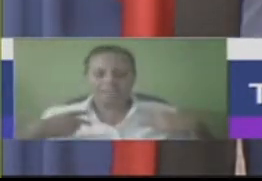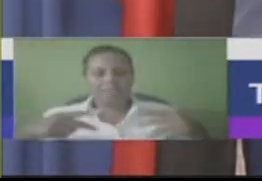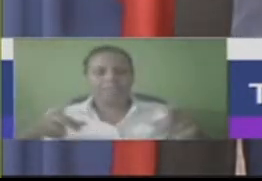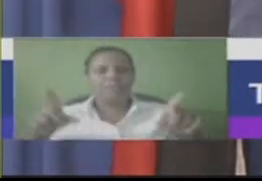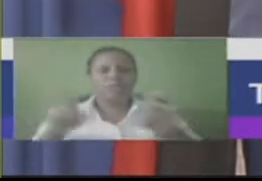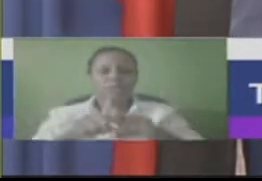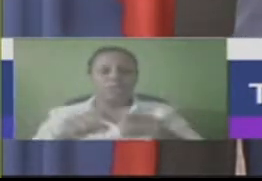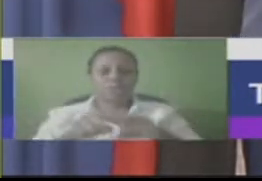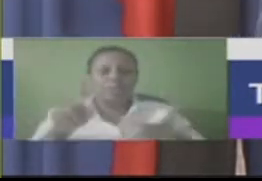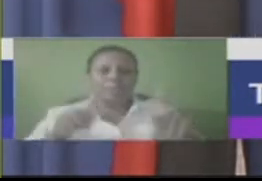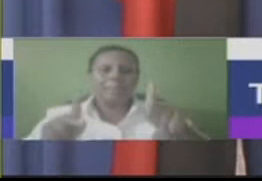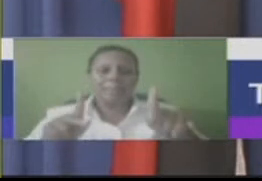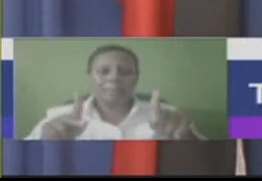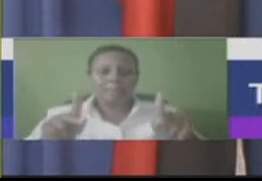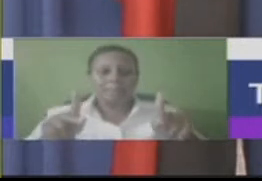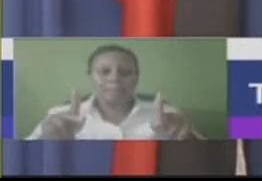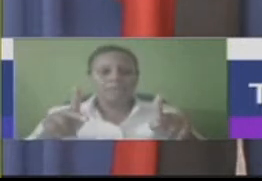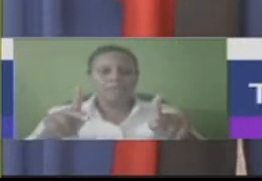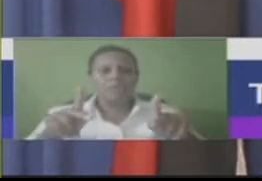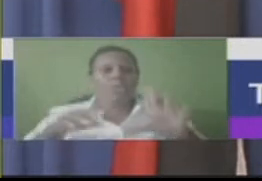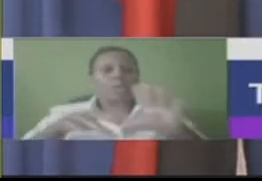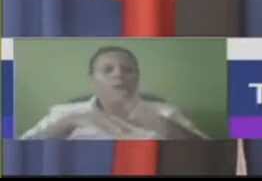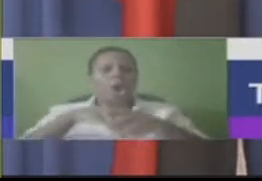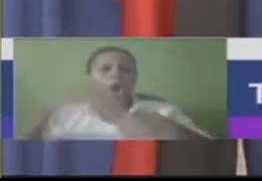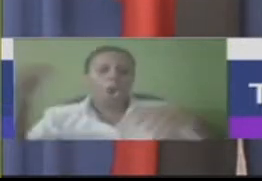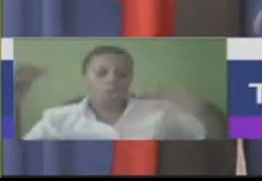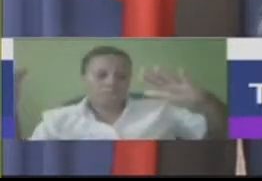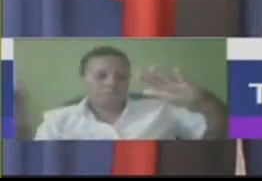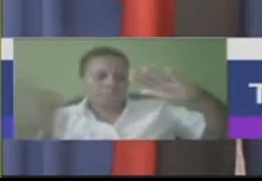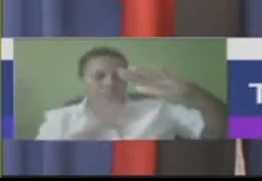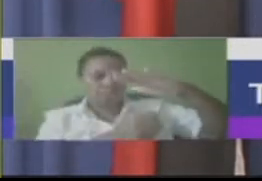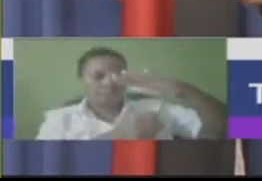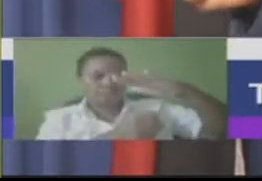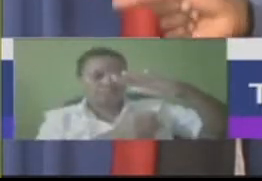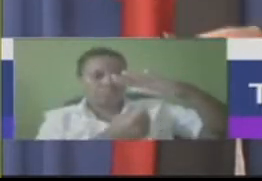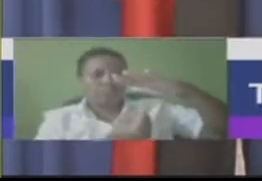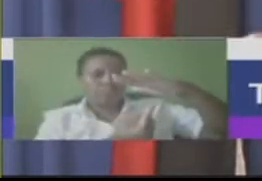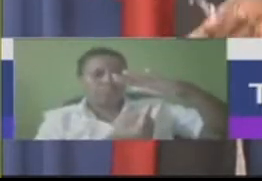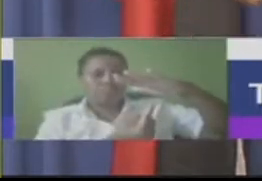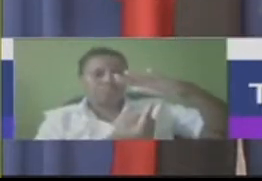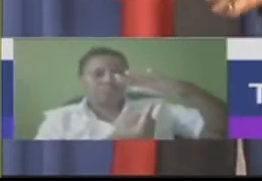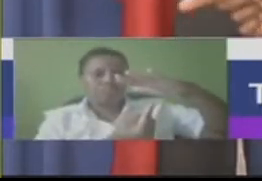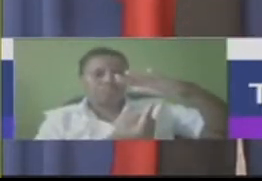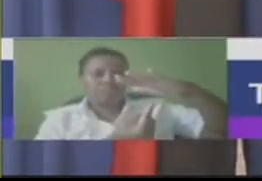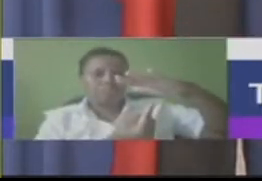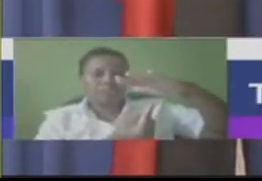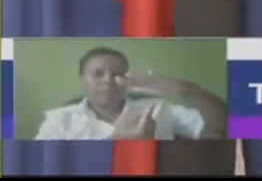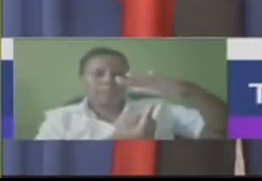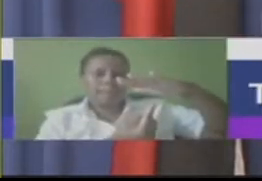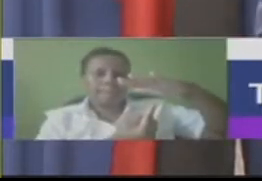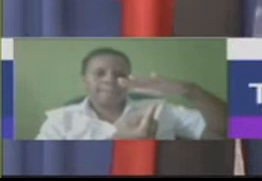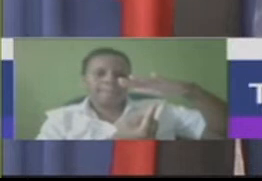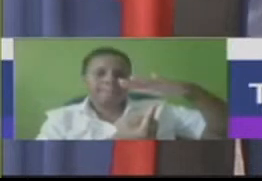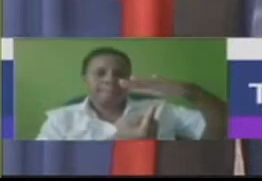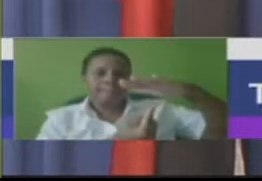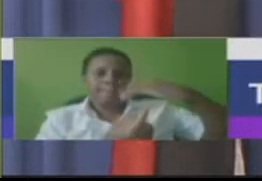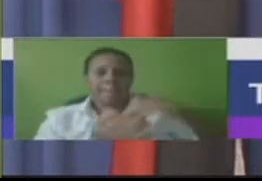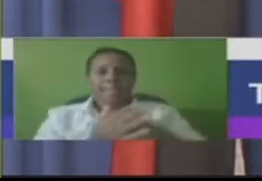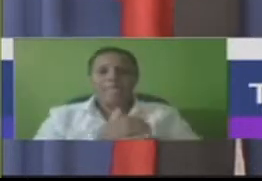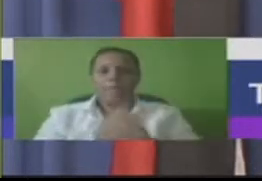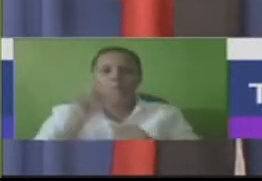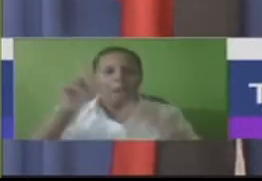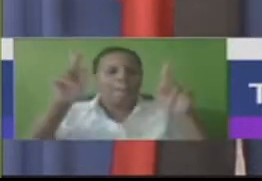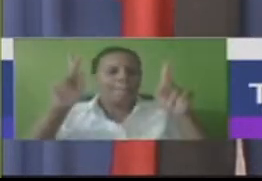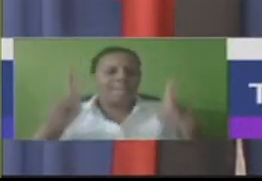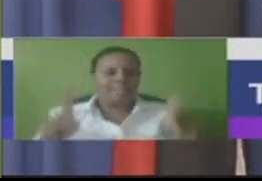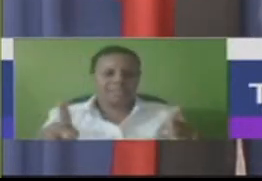person caused Sydney to be shut down and New Zealand to be responding. It's one person. So